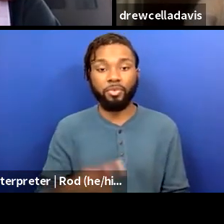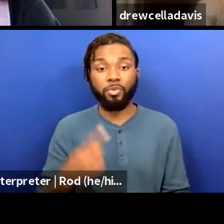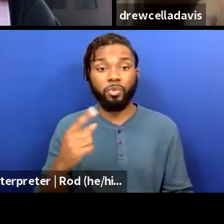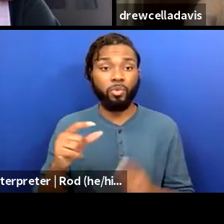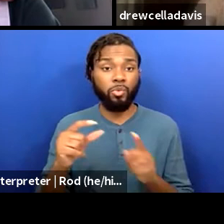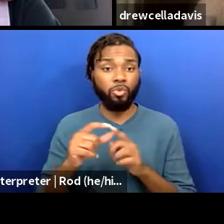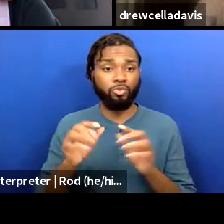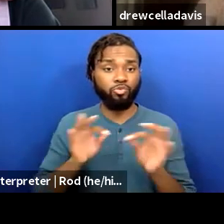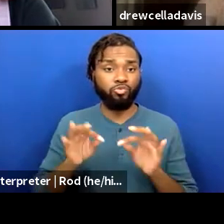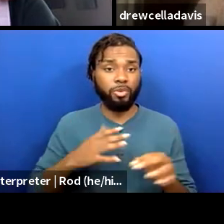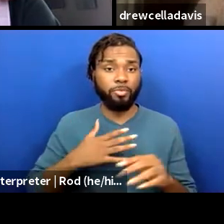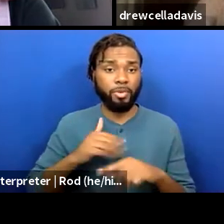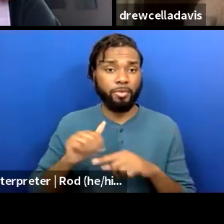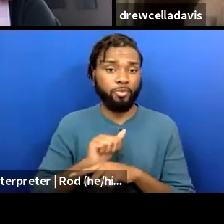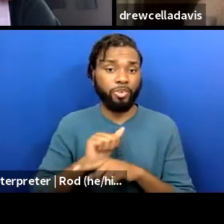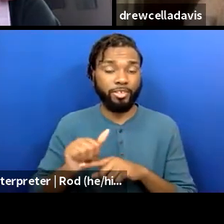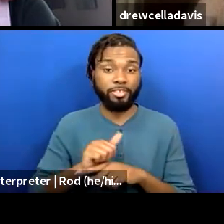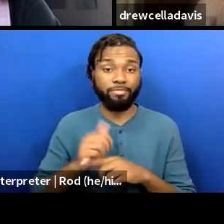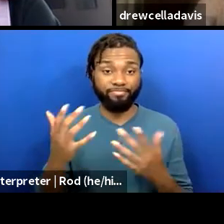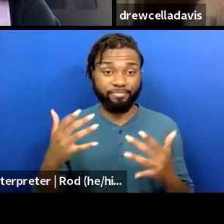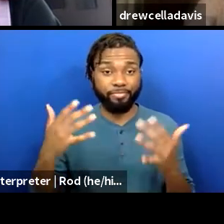practice, play.